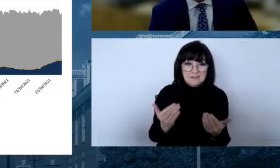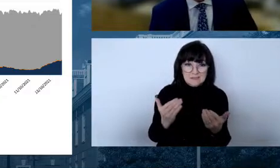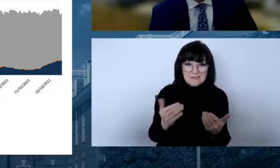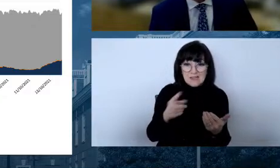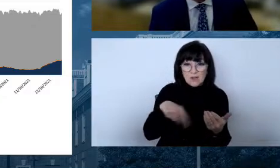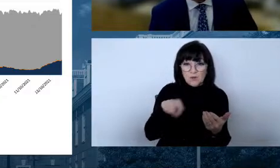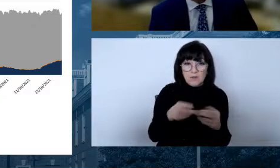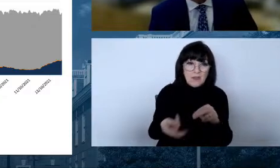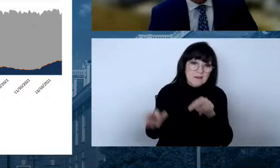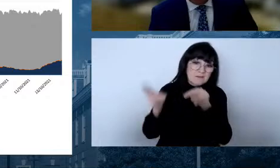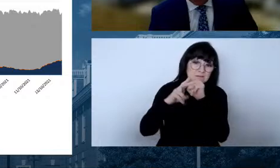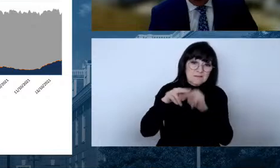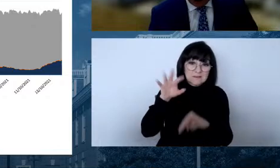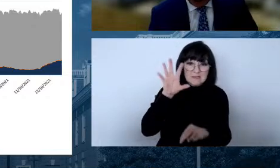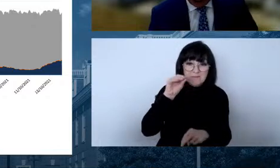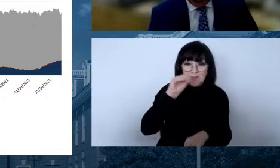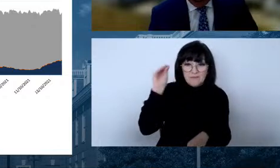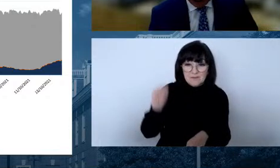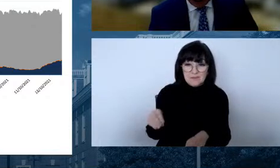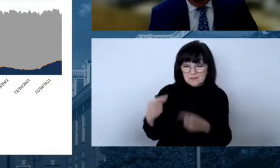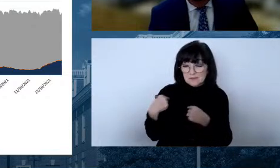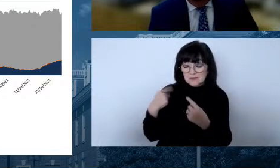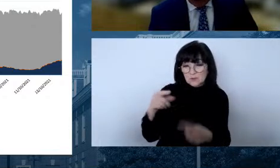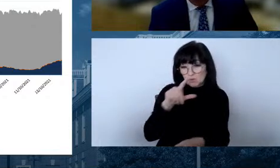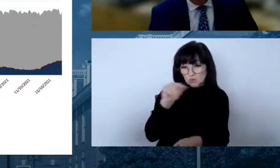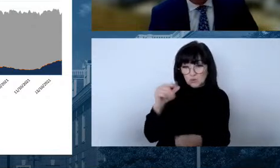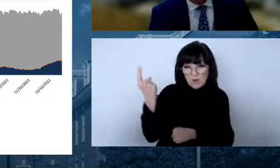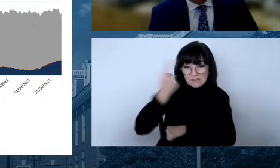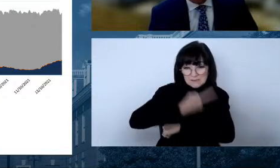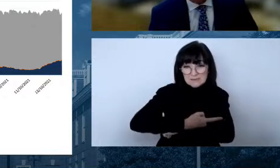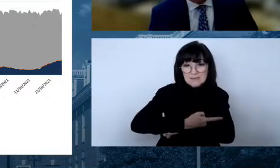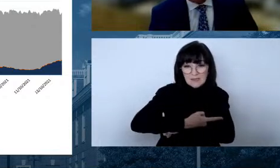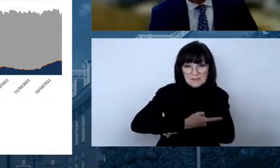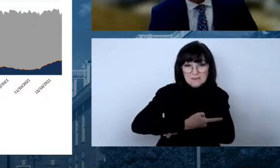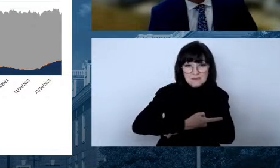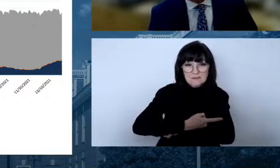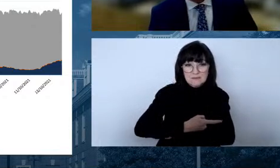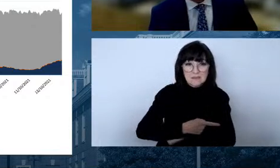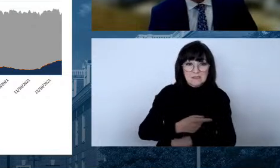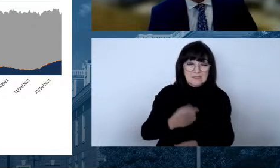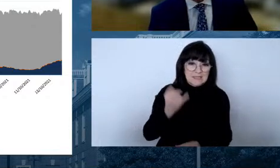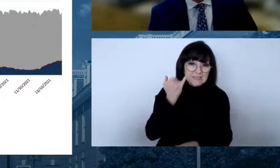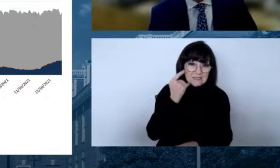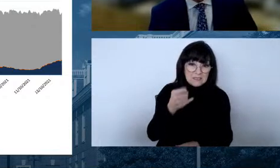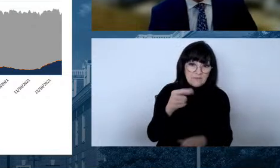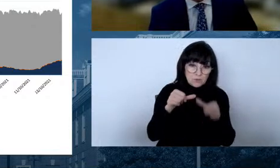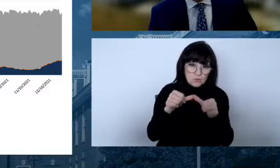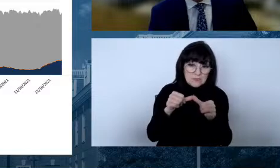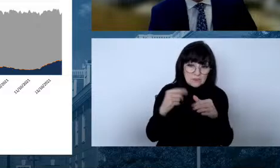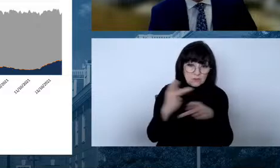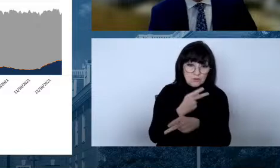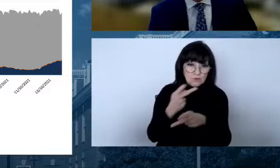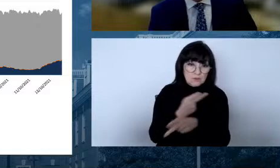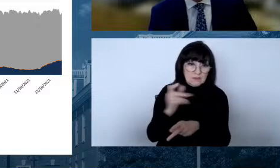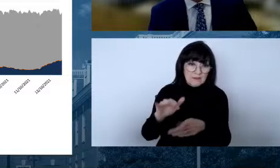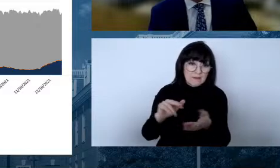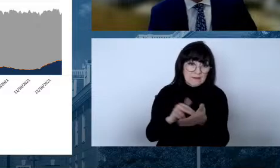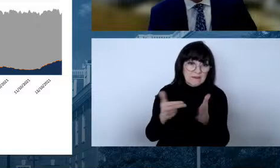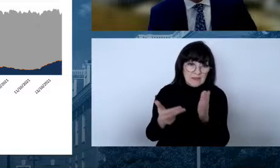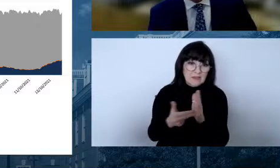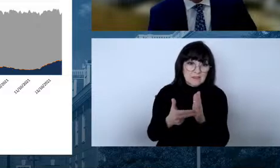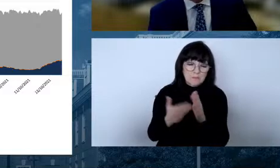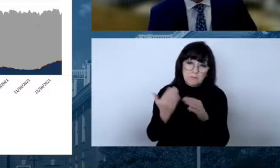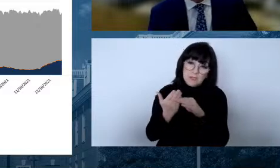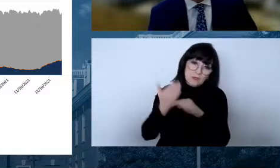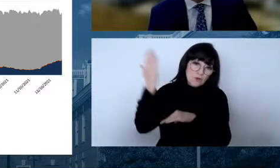almost 50% in the last 20 days. And if you were to continue that for another 20 days, it would mean that we have over 50% of our beds